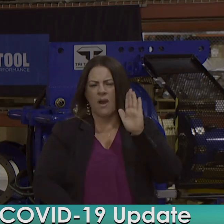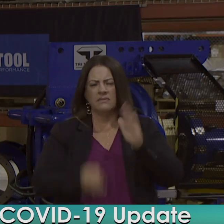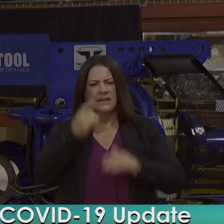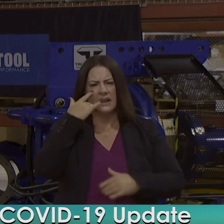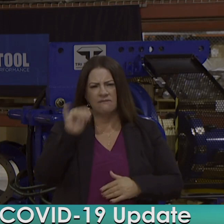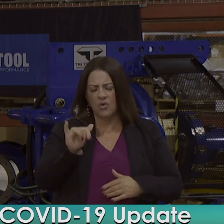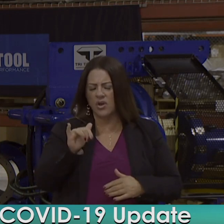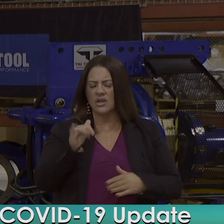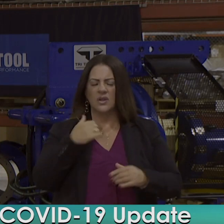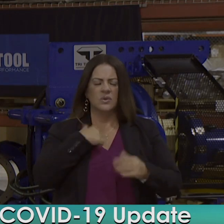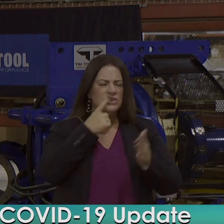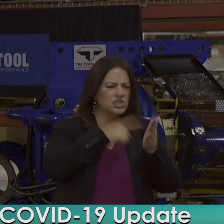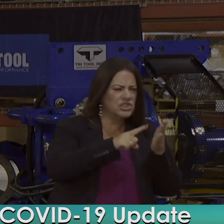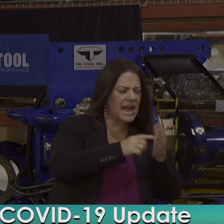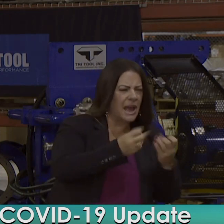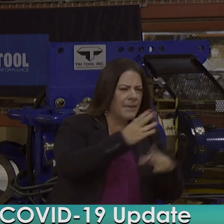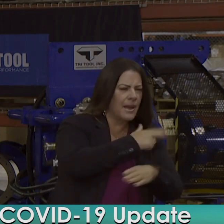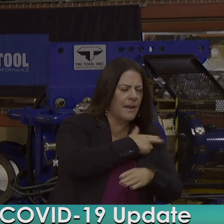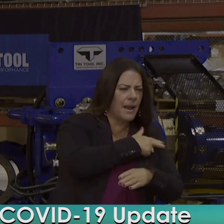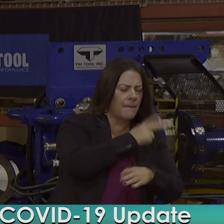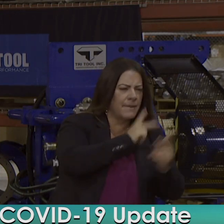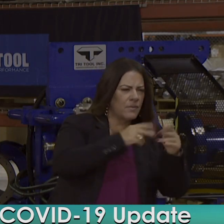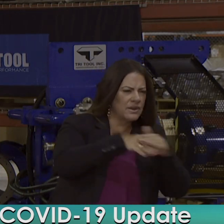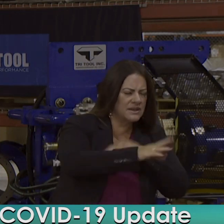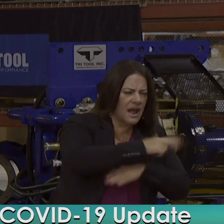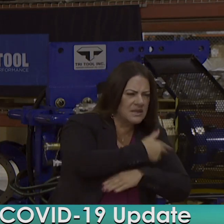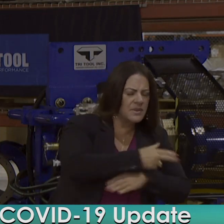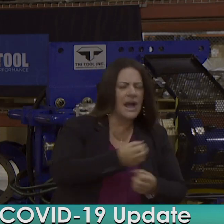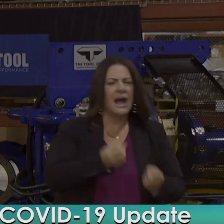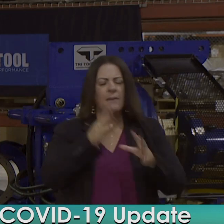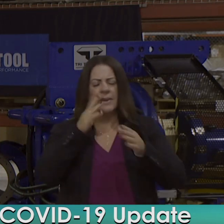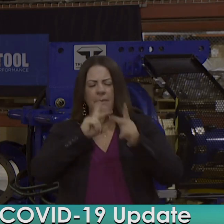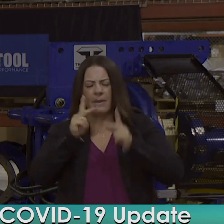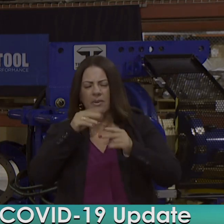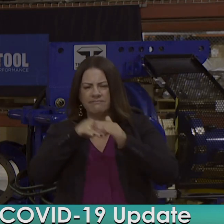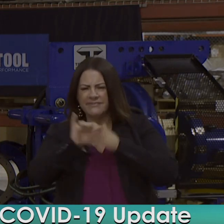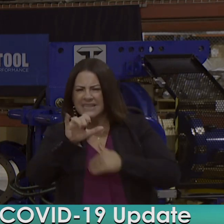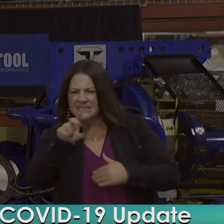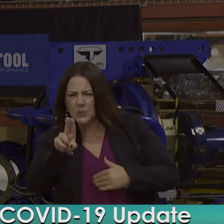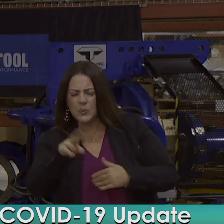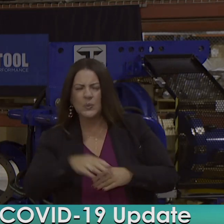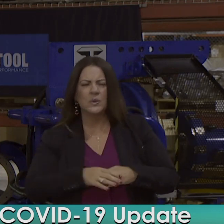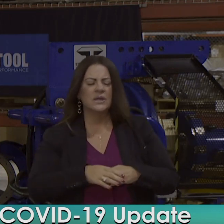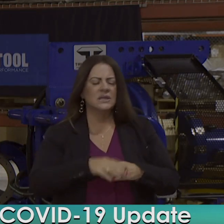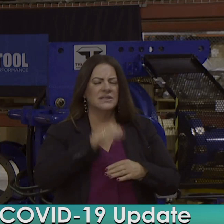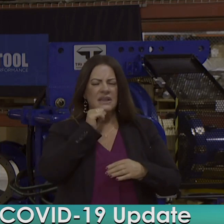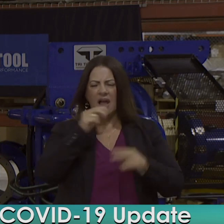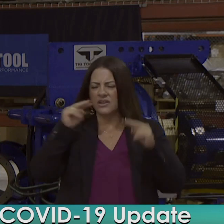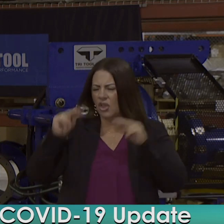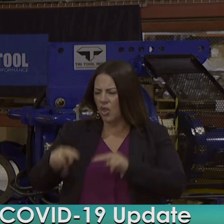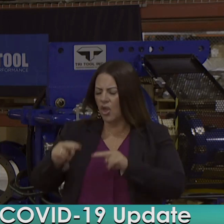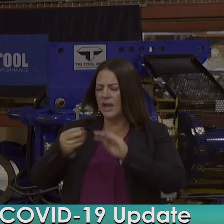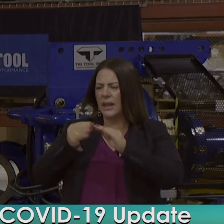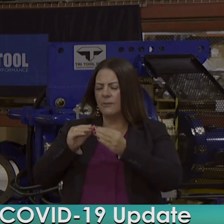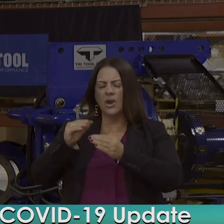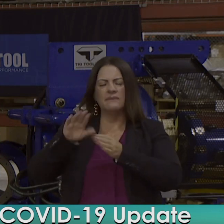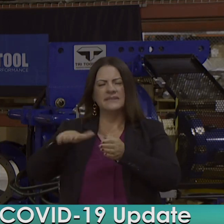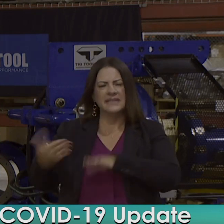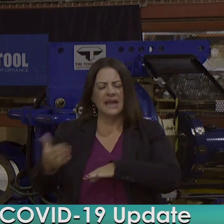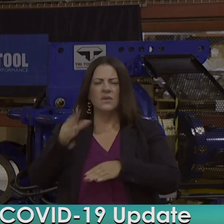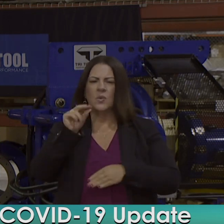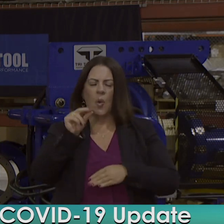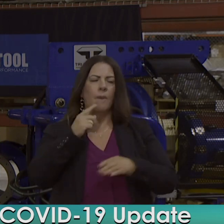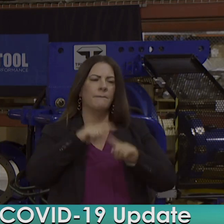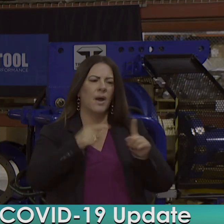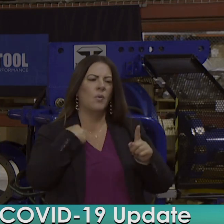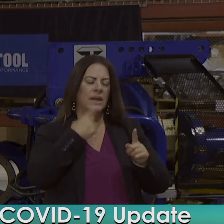looking at ICU volume. We've been looking at total number of hospitalizations, not just deaths, the most lagging of indicators